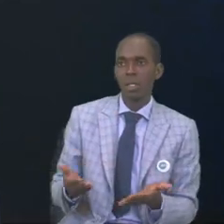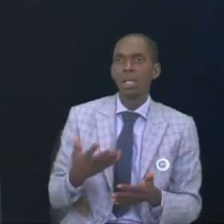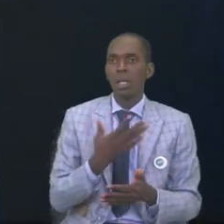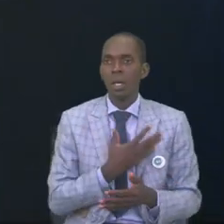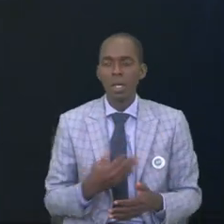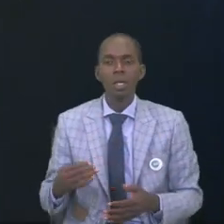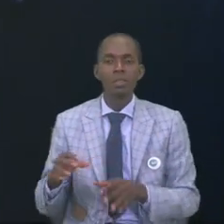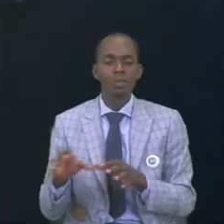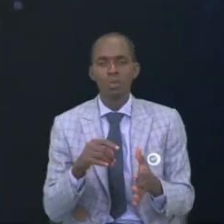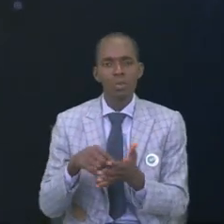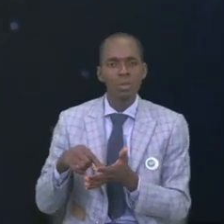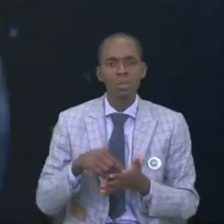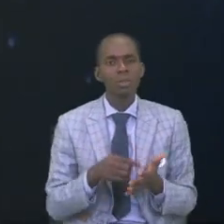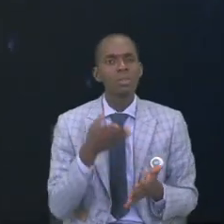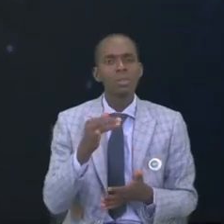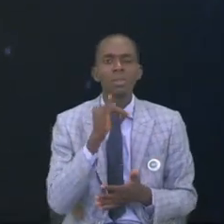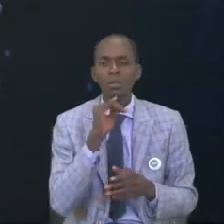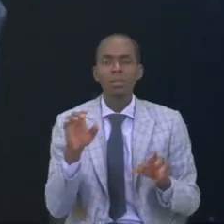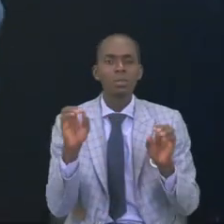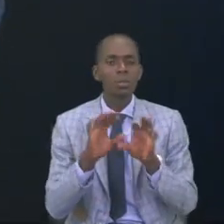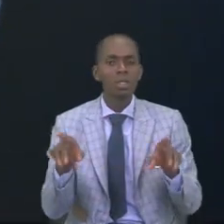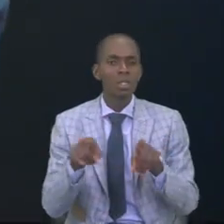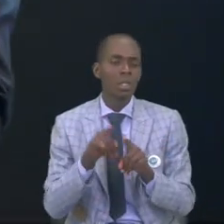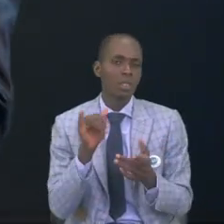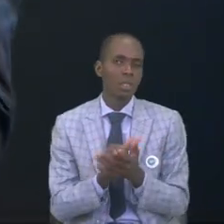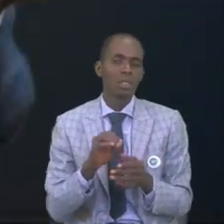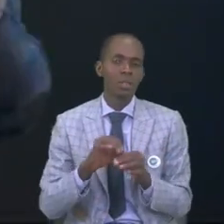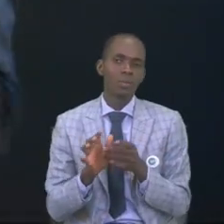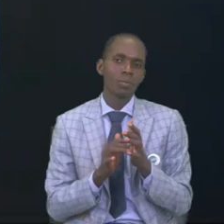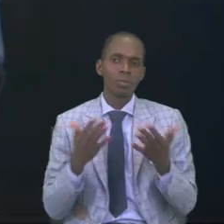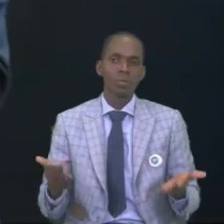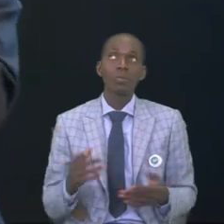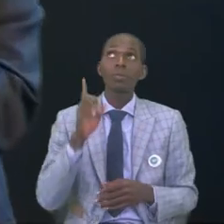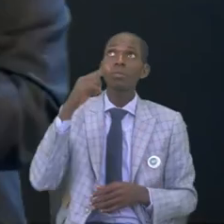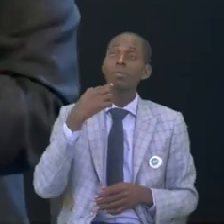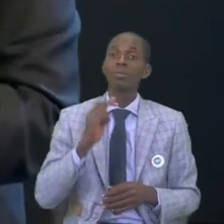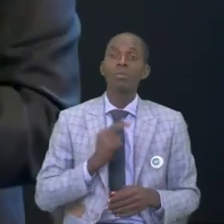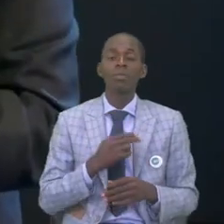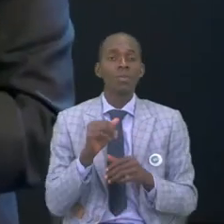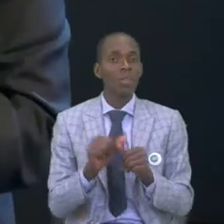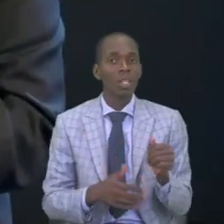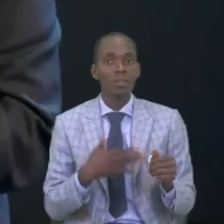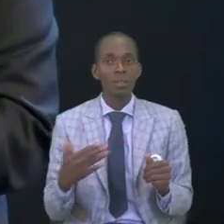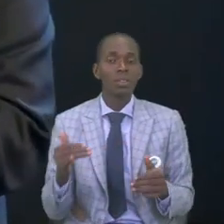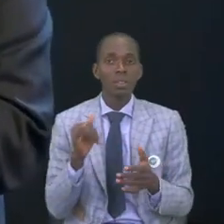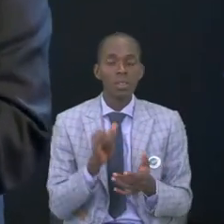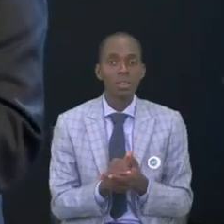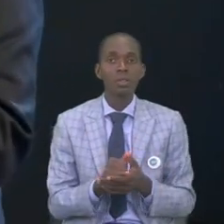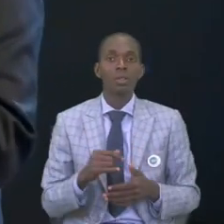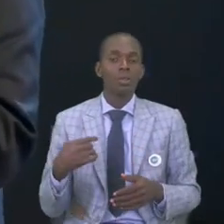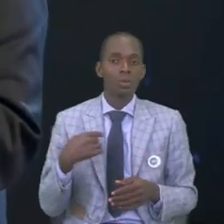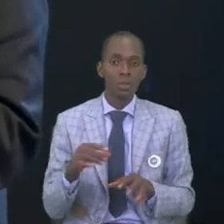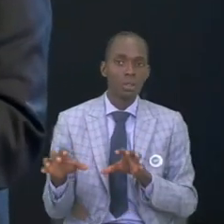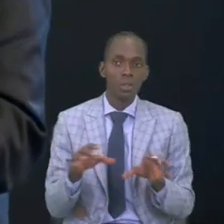nothing like that in the scriptures. It tells us everything he did when he called Moses. He